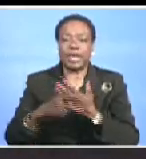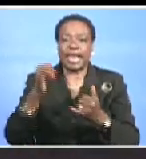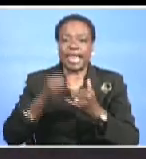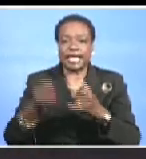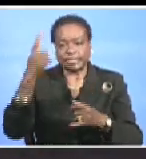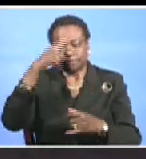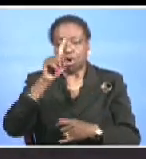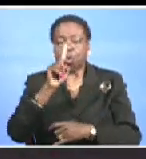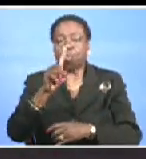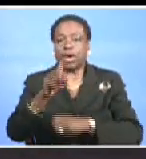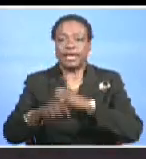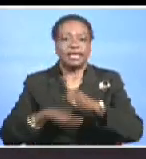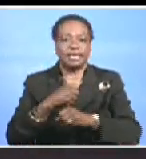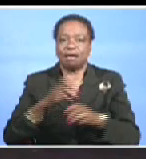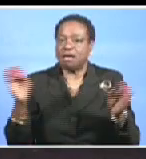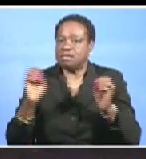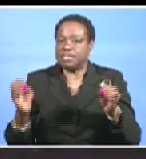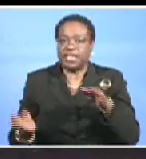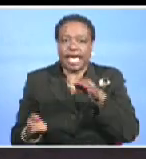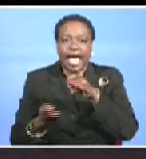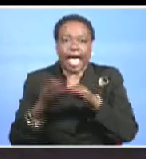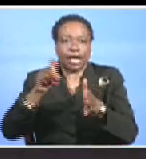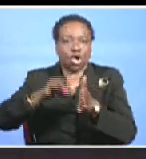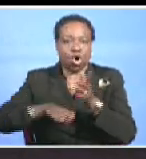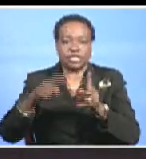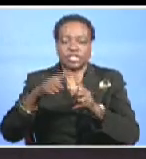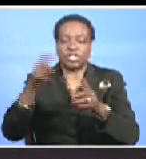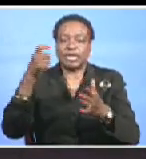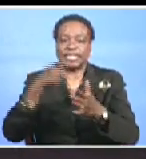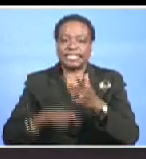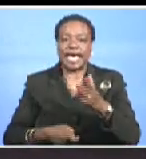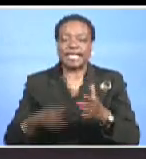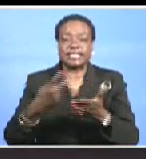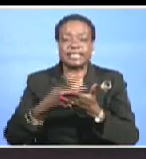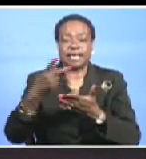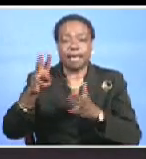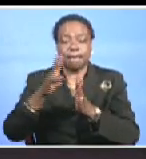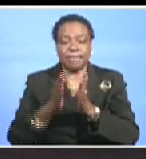will not be an added cost to taxpayers. Of course, the next